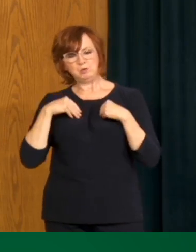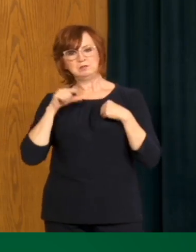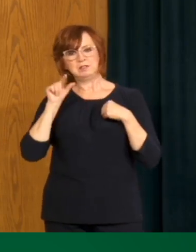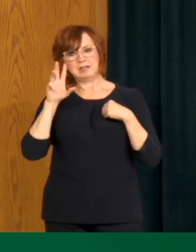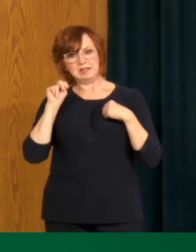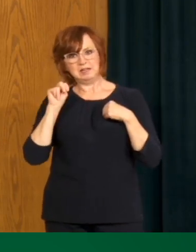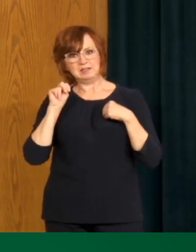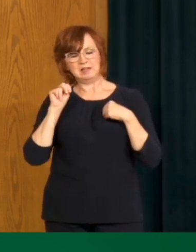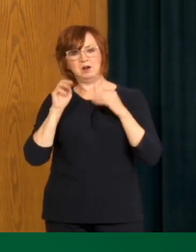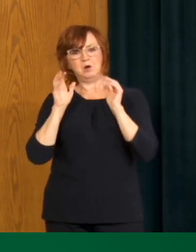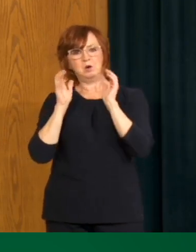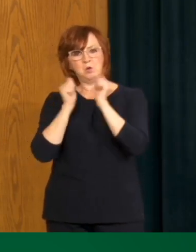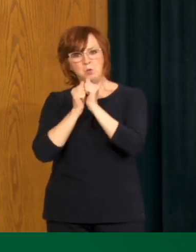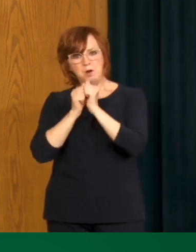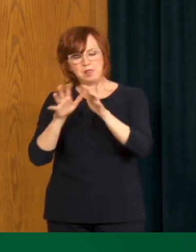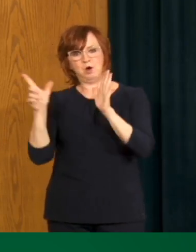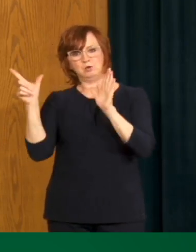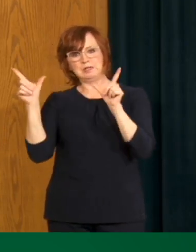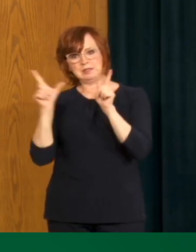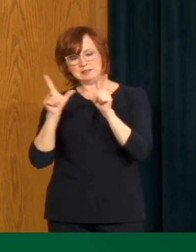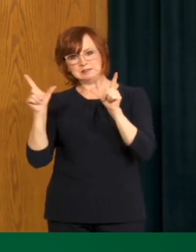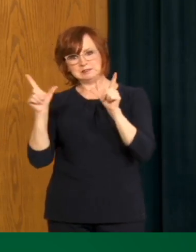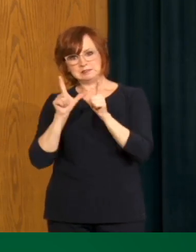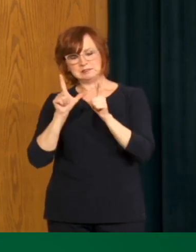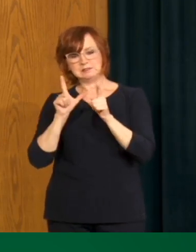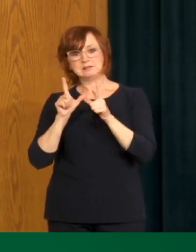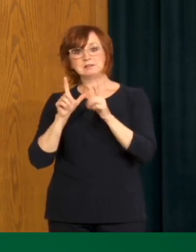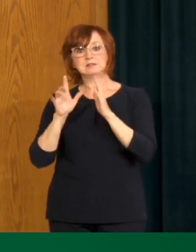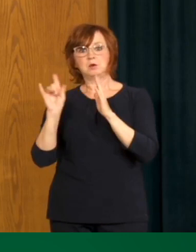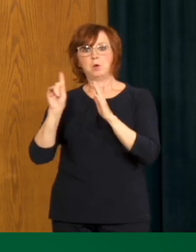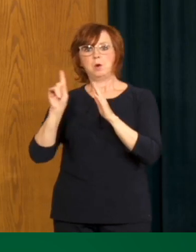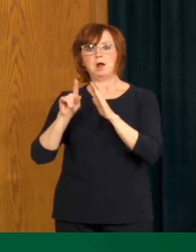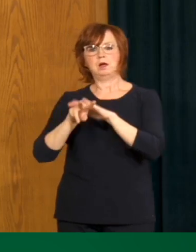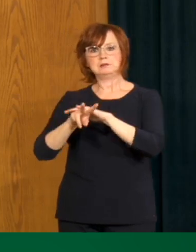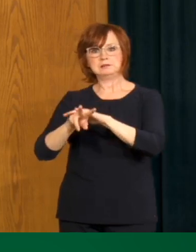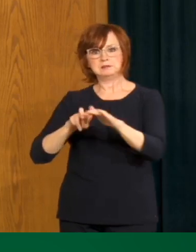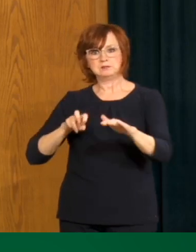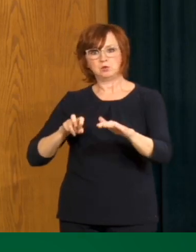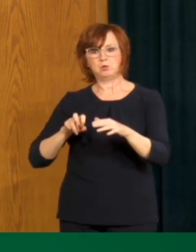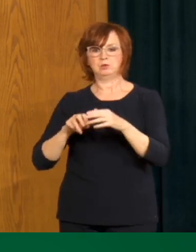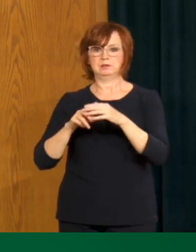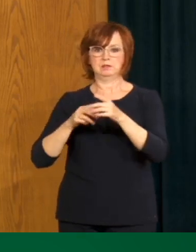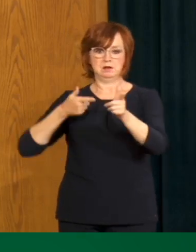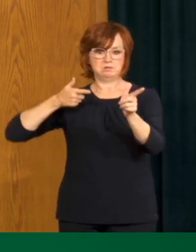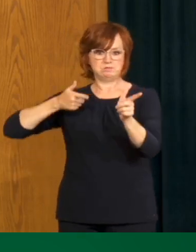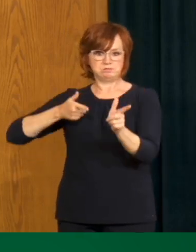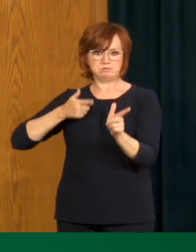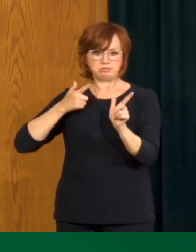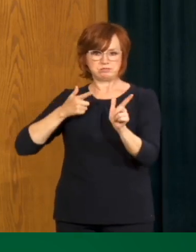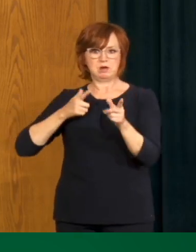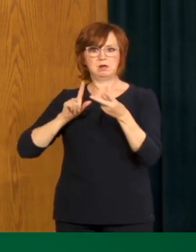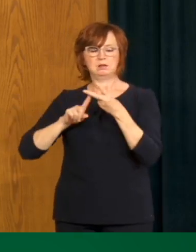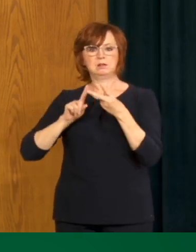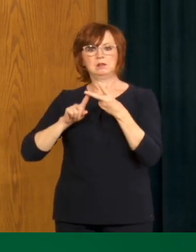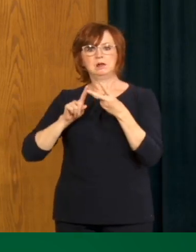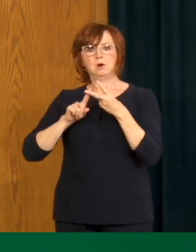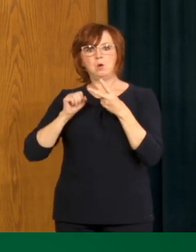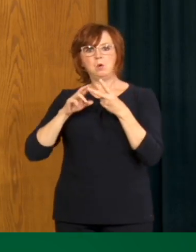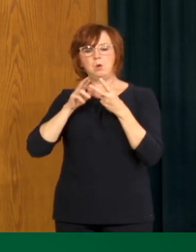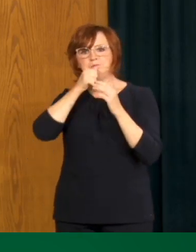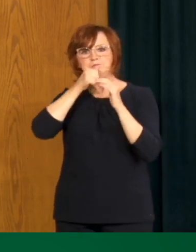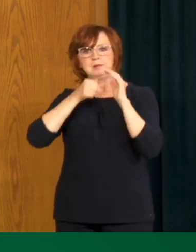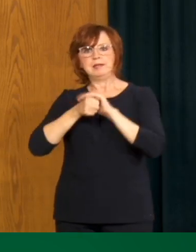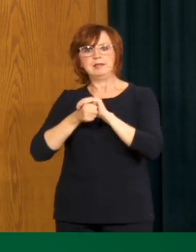by stealing them, or firearms that are smuggled. So either stolen or smuggled firearms into the province. Approaching and